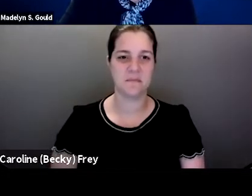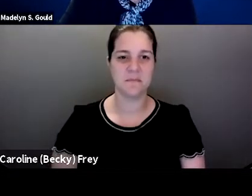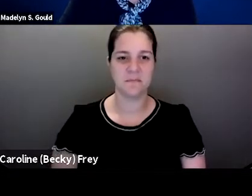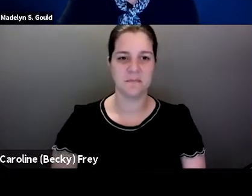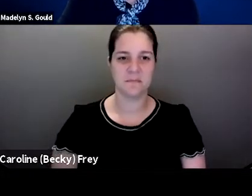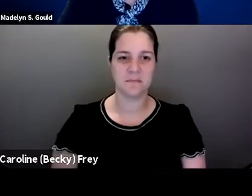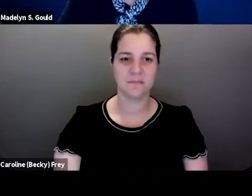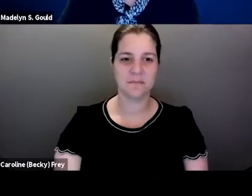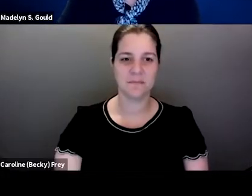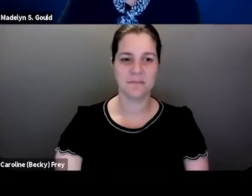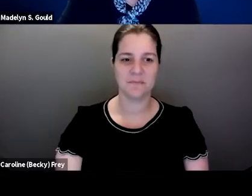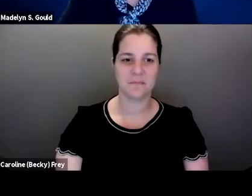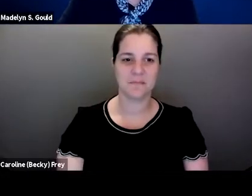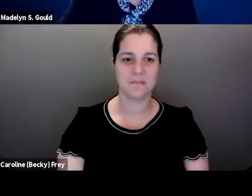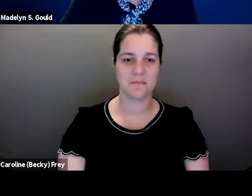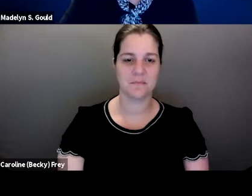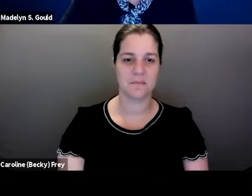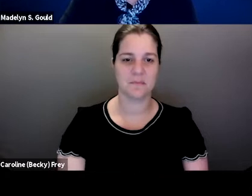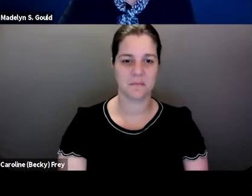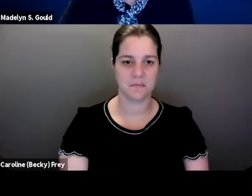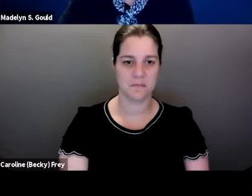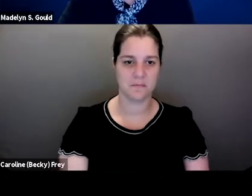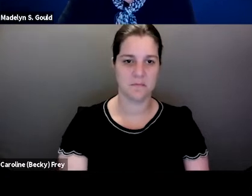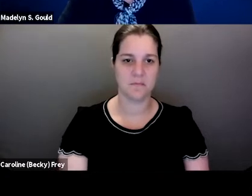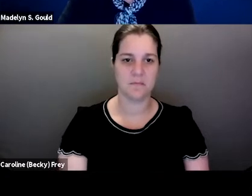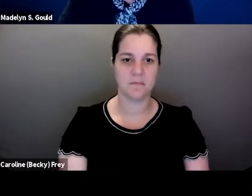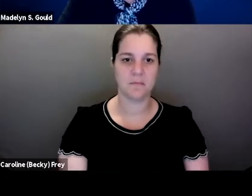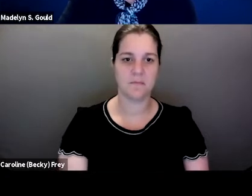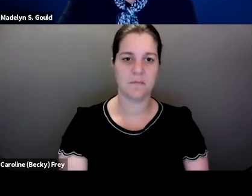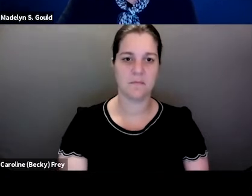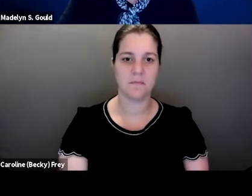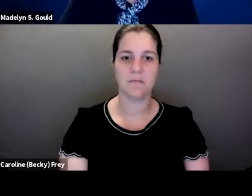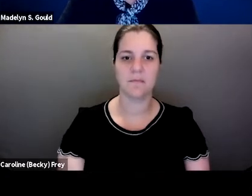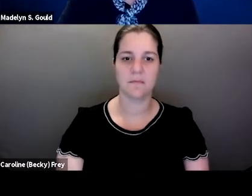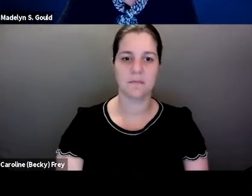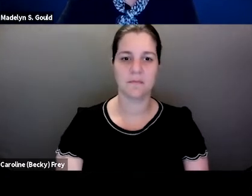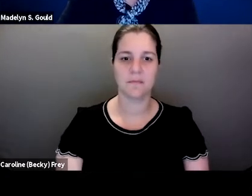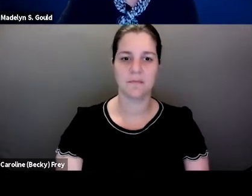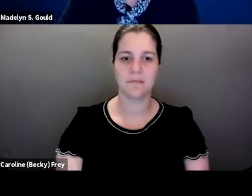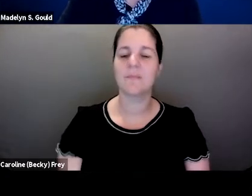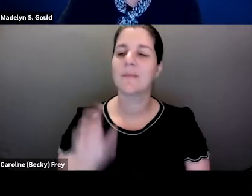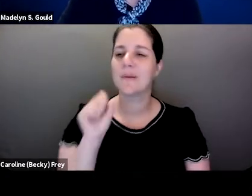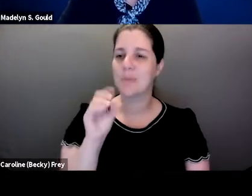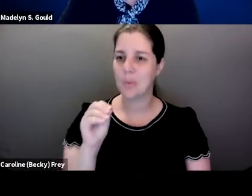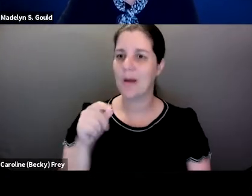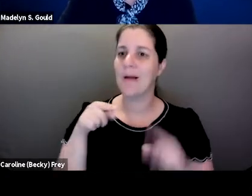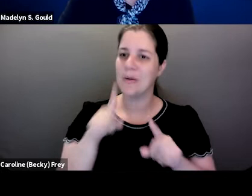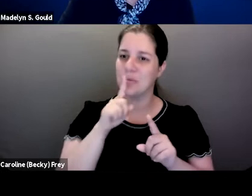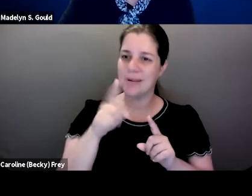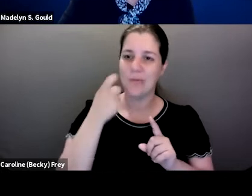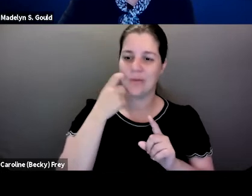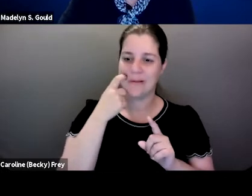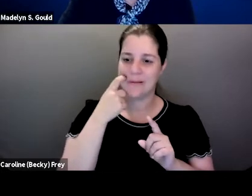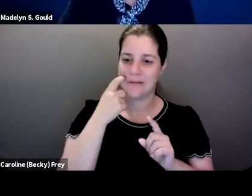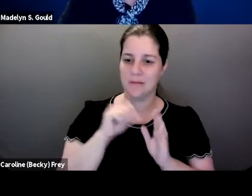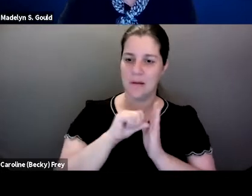Thank you. So national crisis lines were first highlighted really as recently as 2012 in the 2012